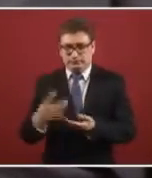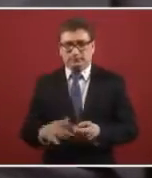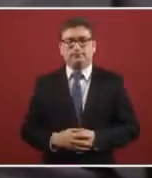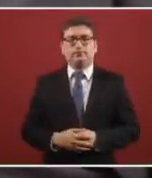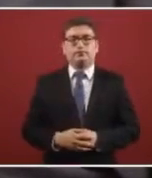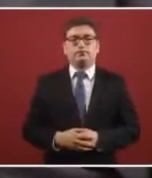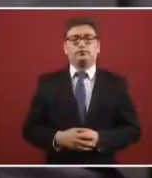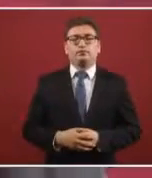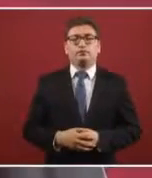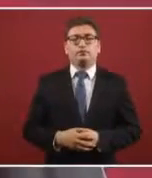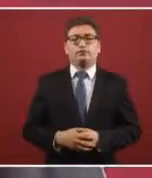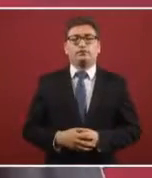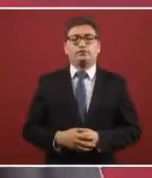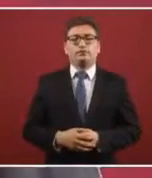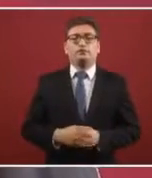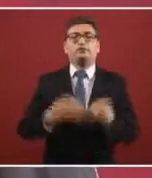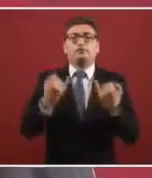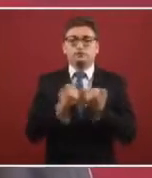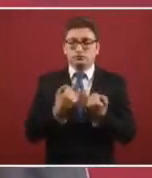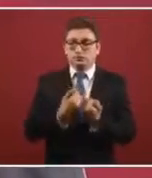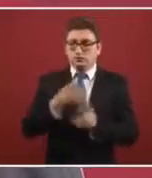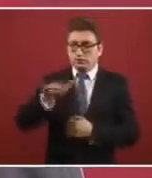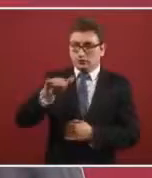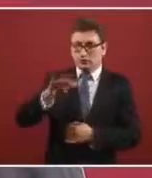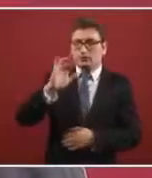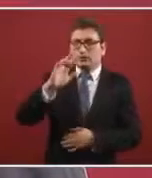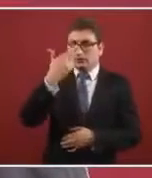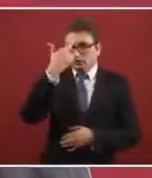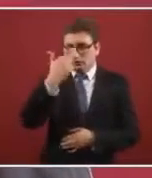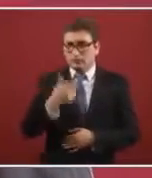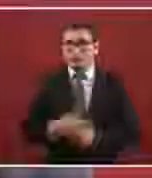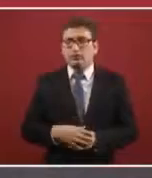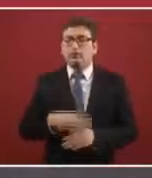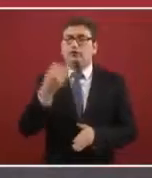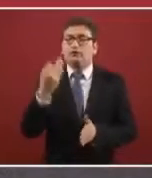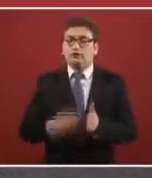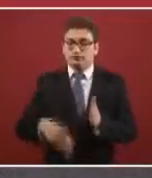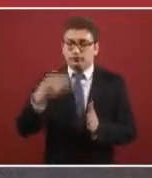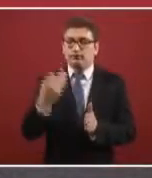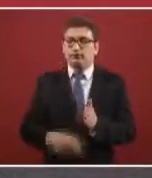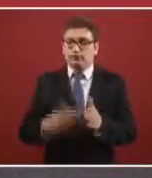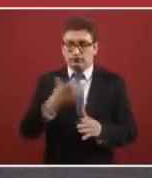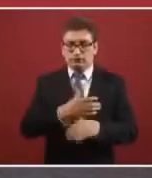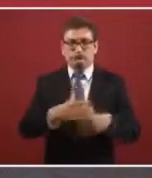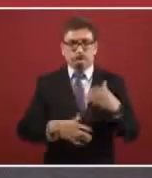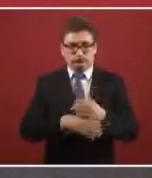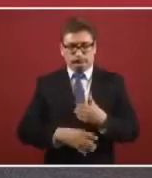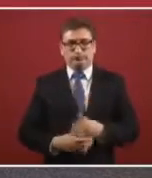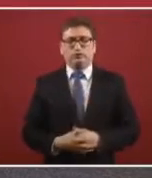to y appreciate, recordarles que and to tenemos remind them pendientes that we have pending